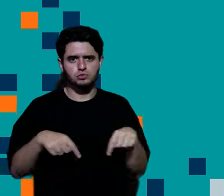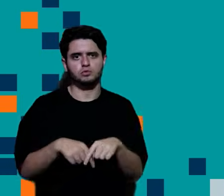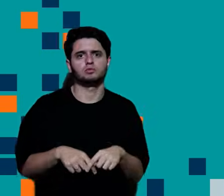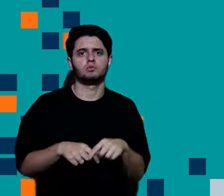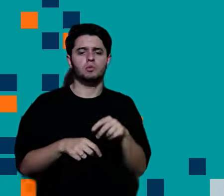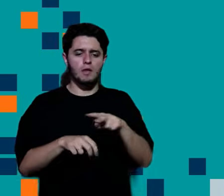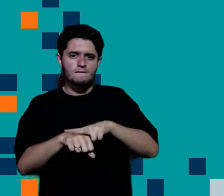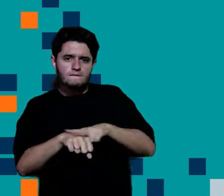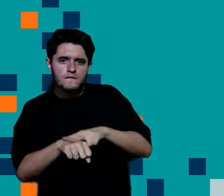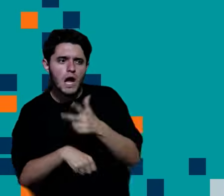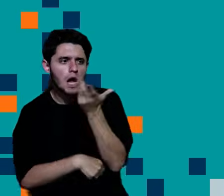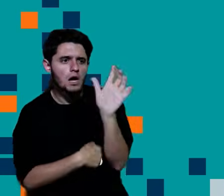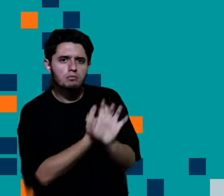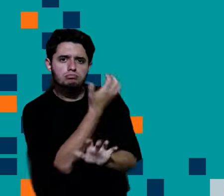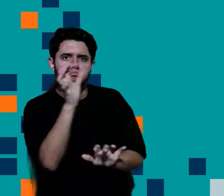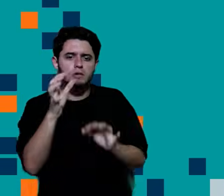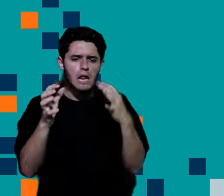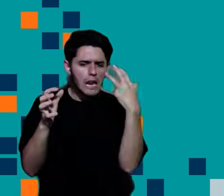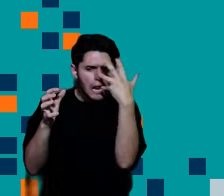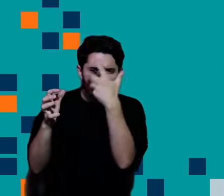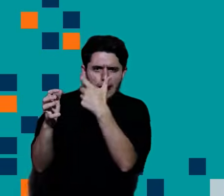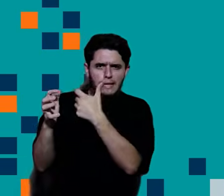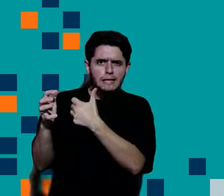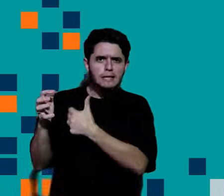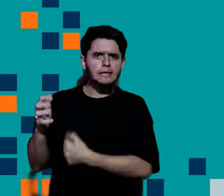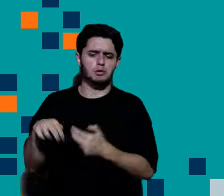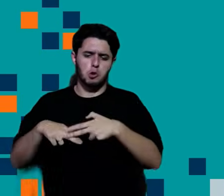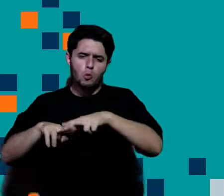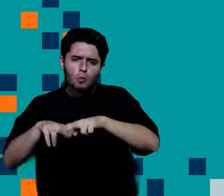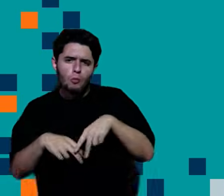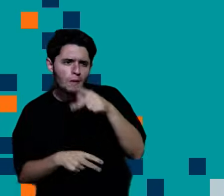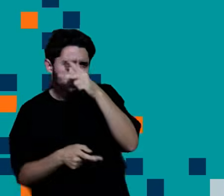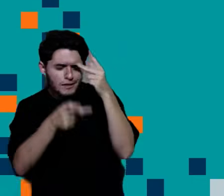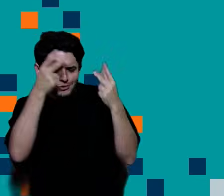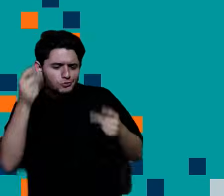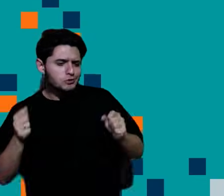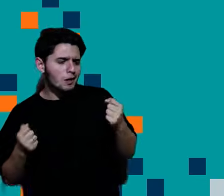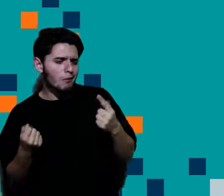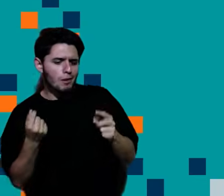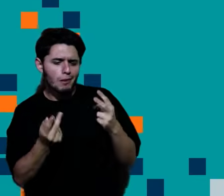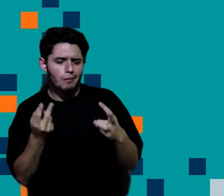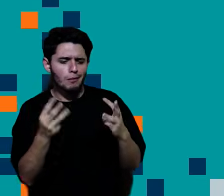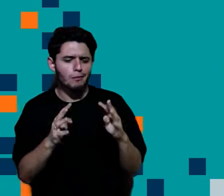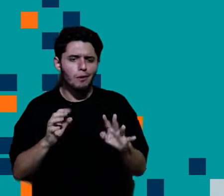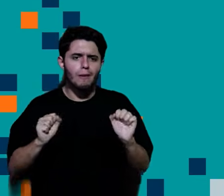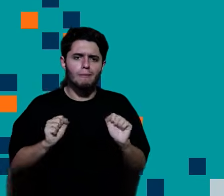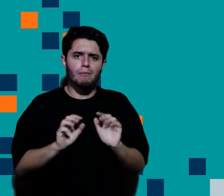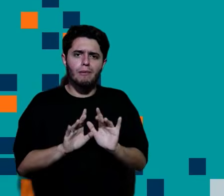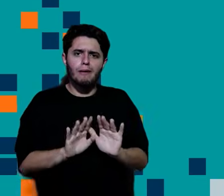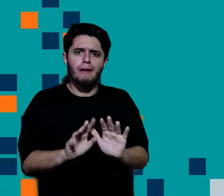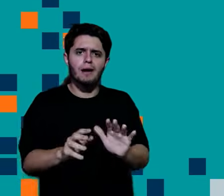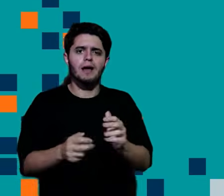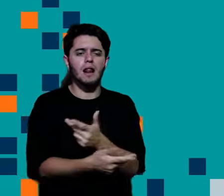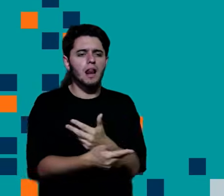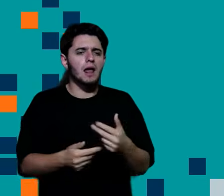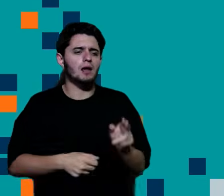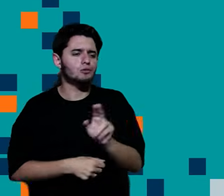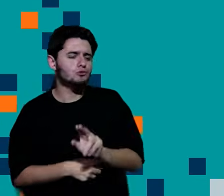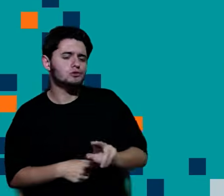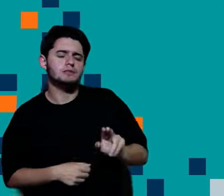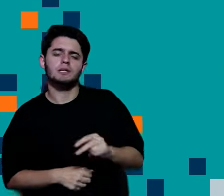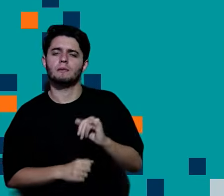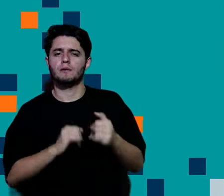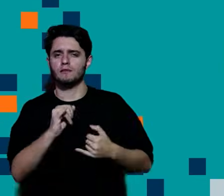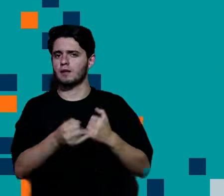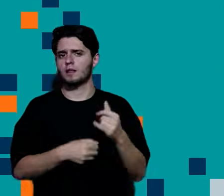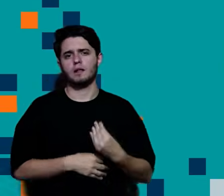showing something as beautiful as Central Park and describing it as a sanitary institution. Do you think it would get